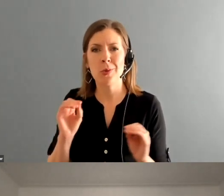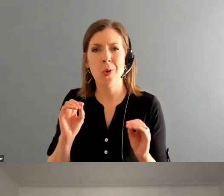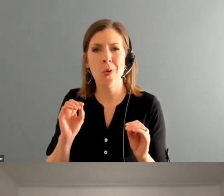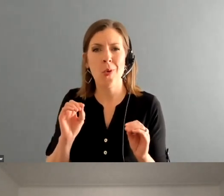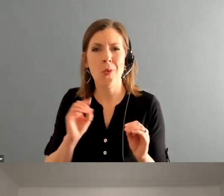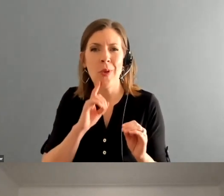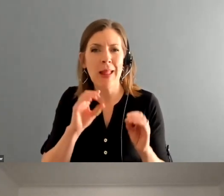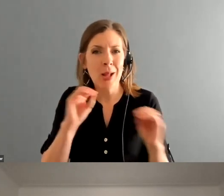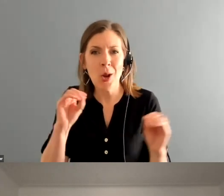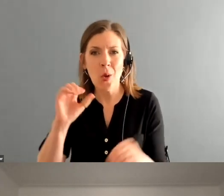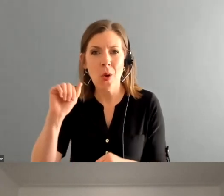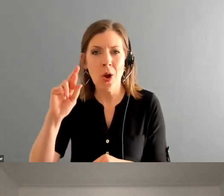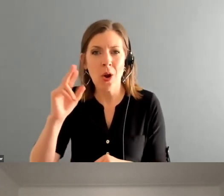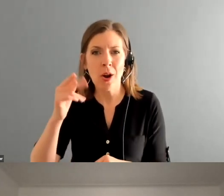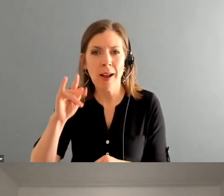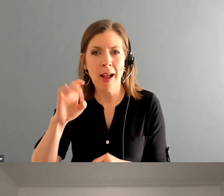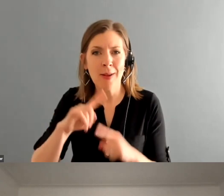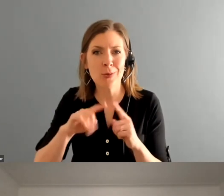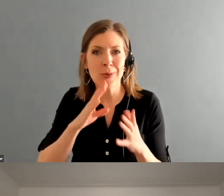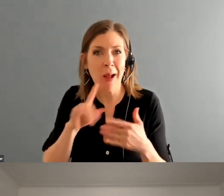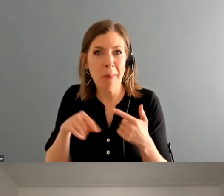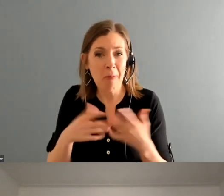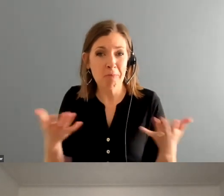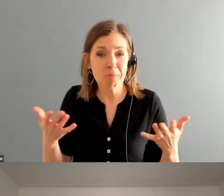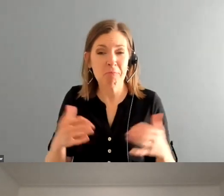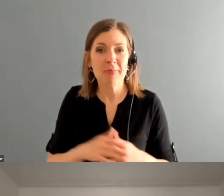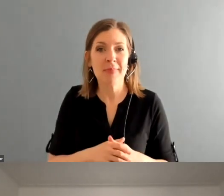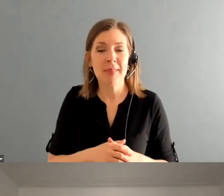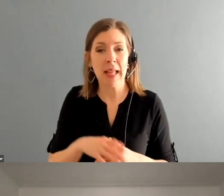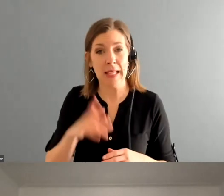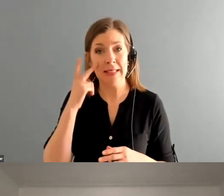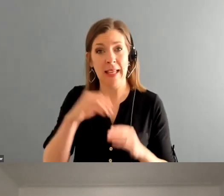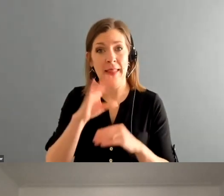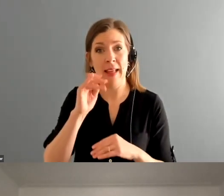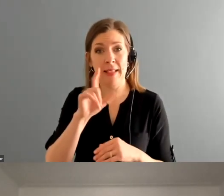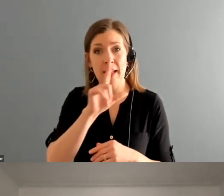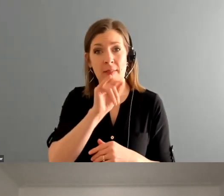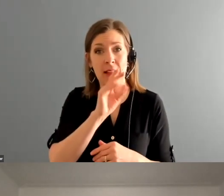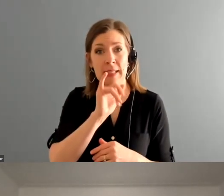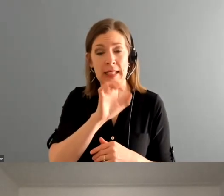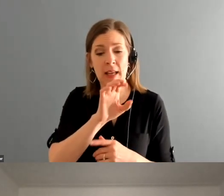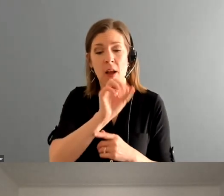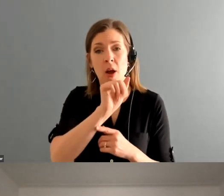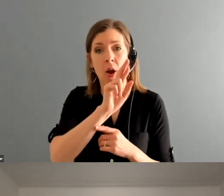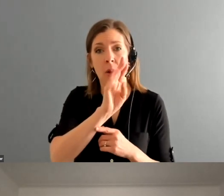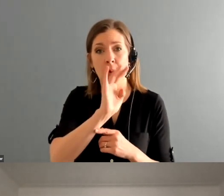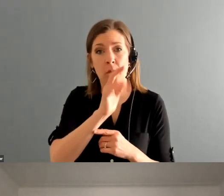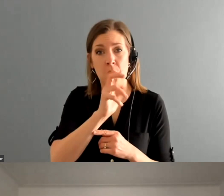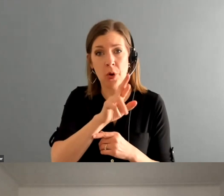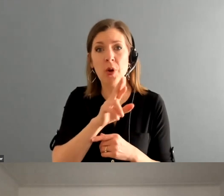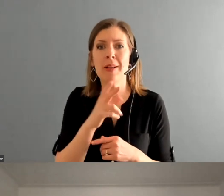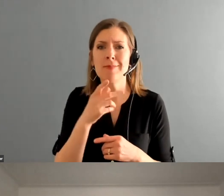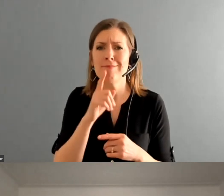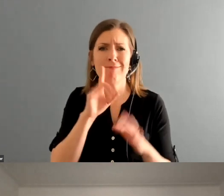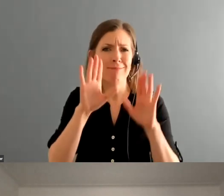no archive to speak of. And we've seen in the case of Leslie Amberger, who made a